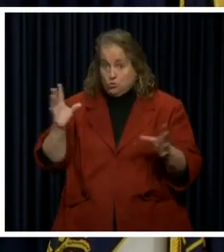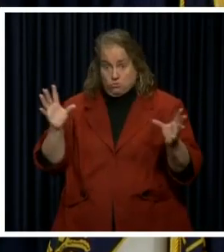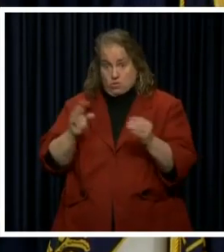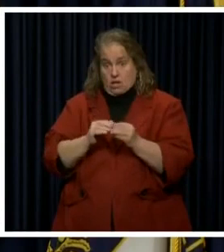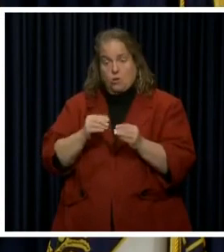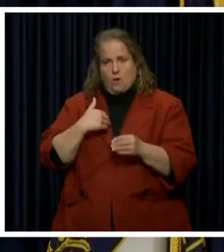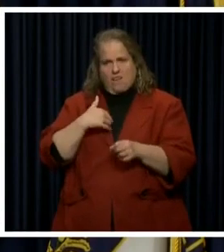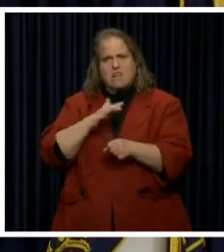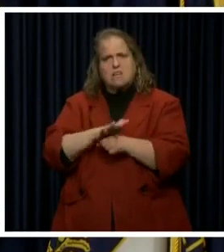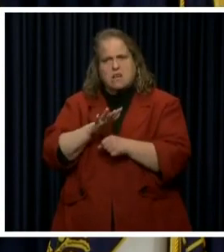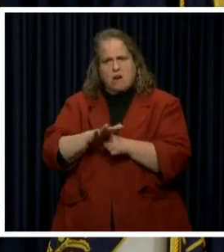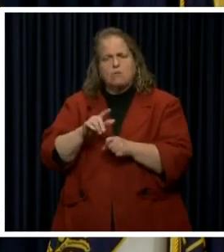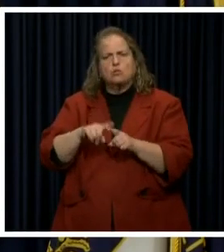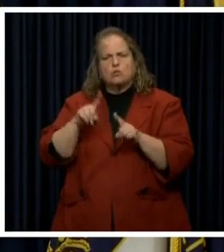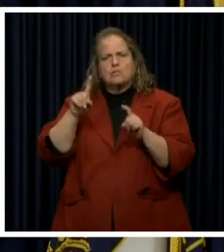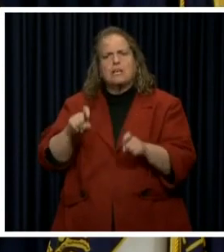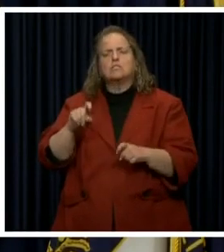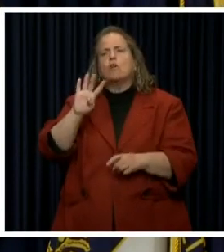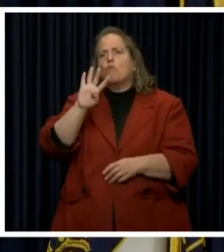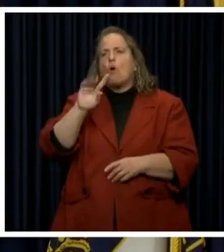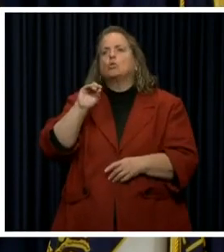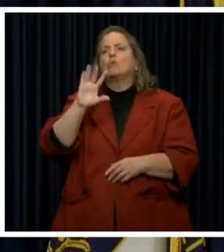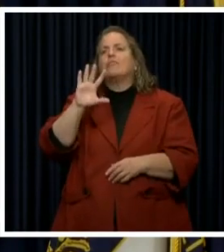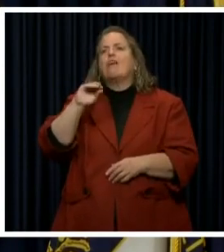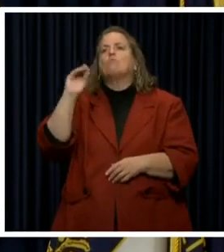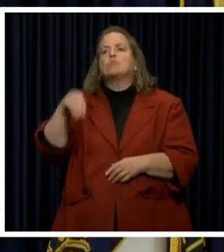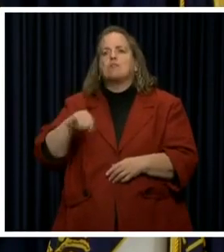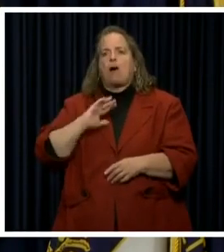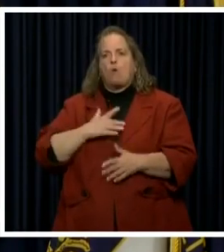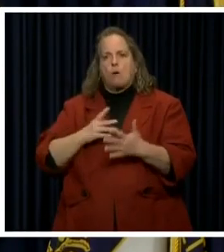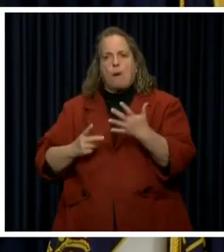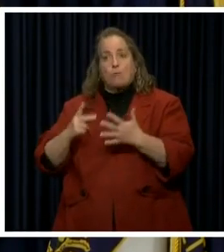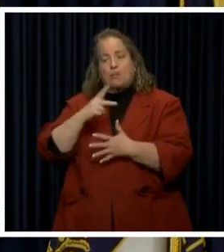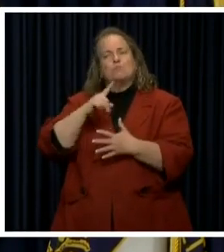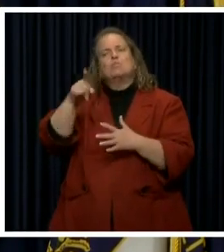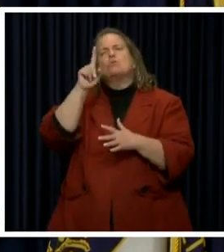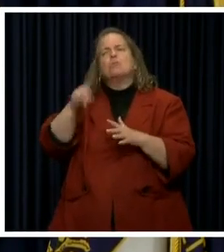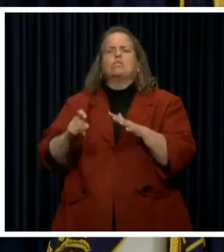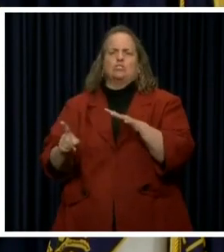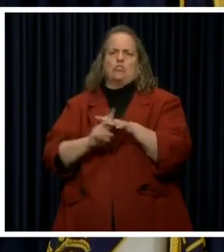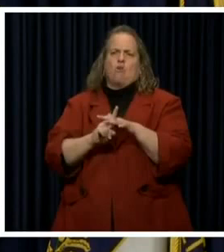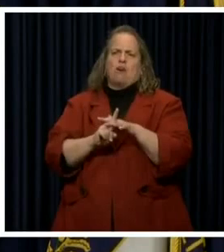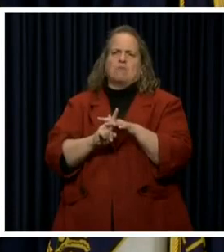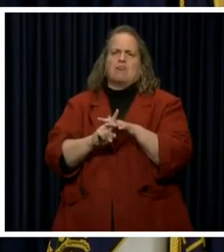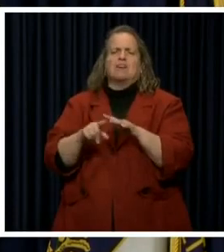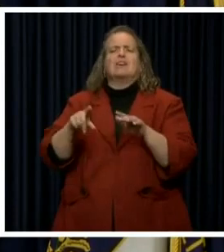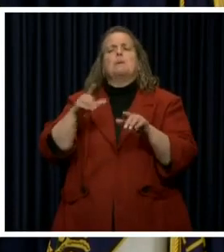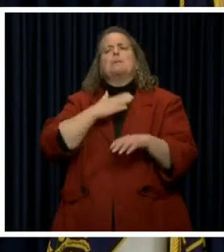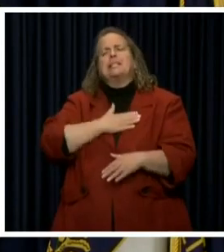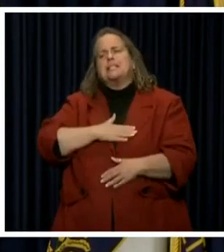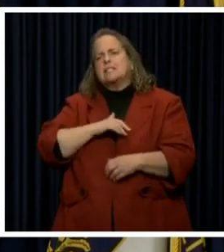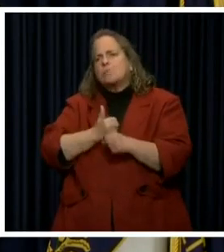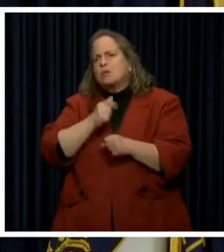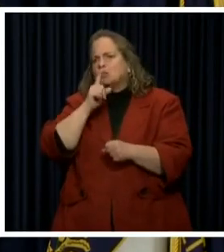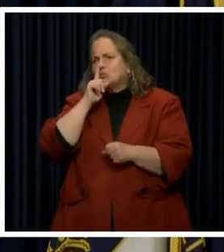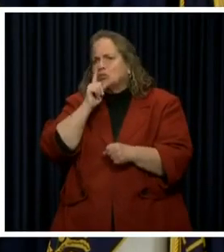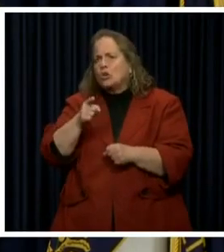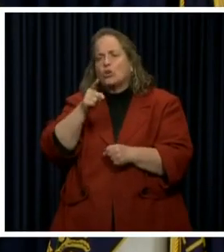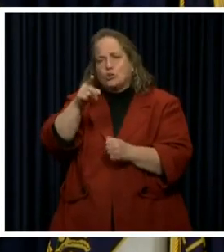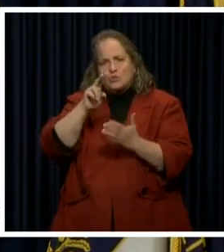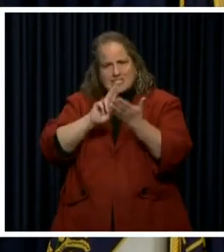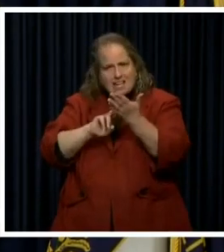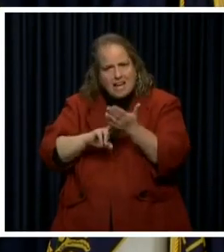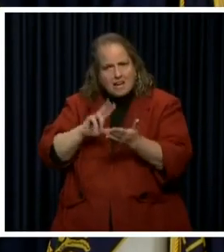to test 4 to 5% of our population. But you got to show up. So we need to make sure that we are signing